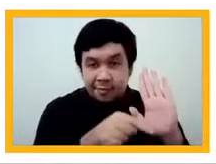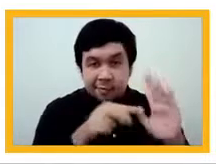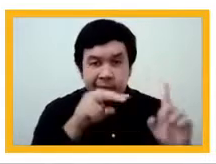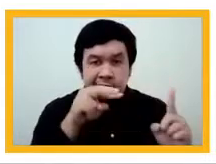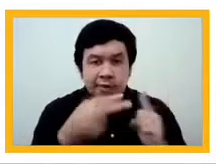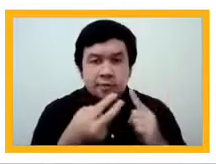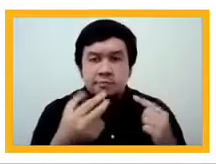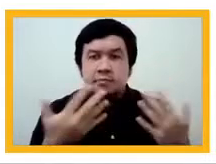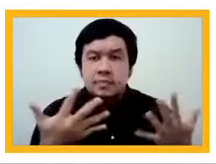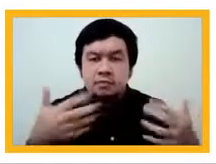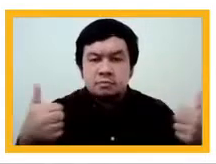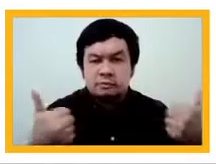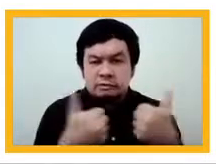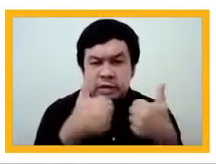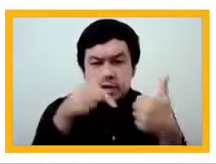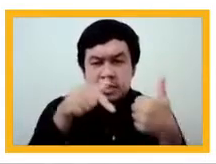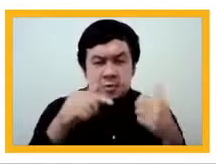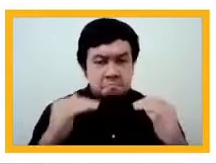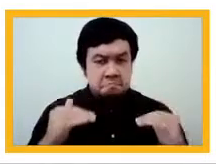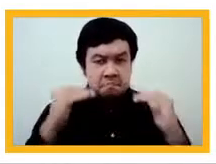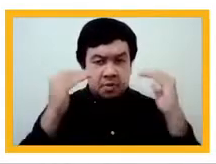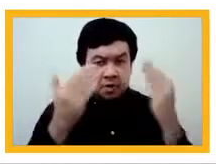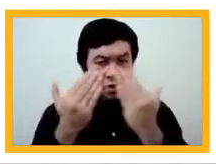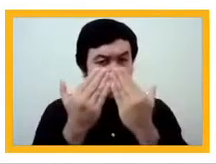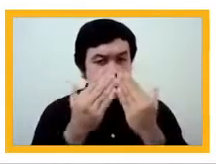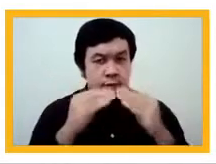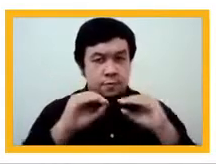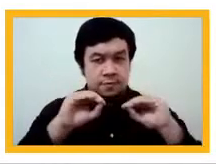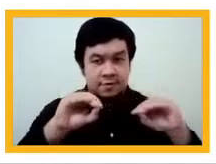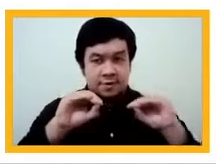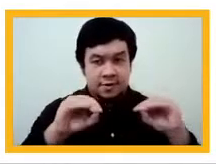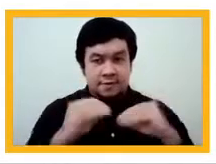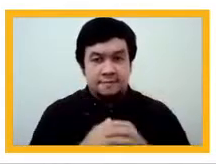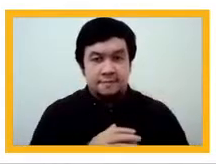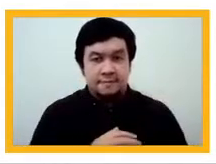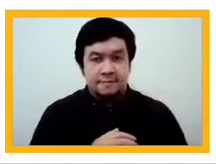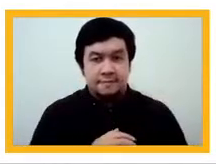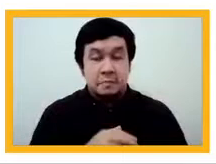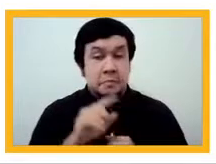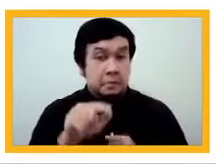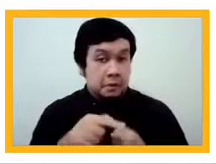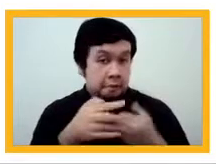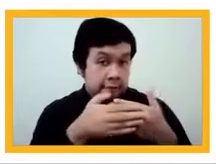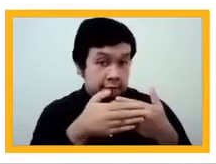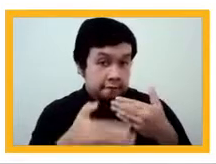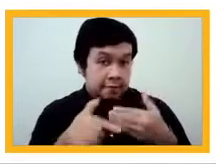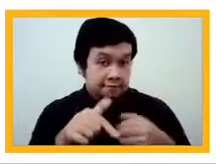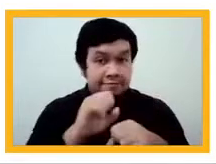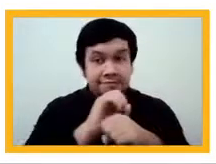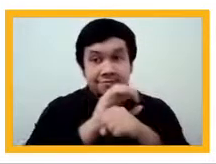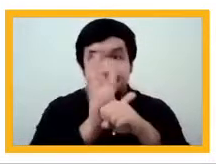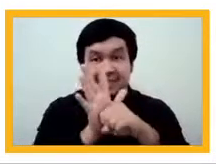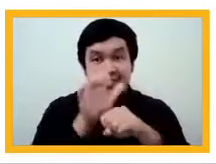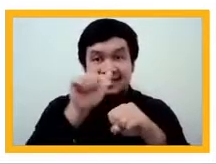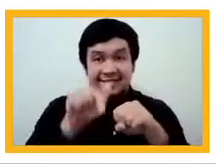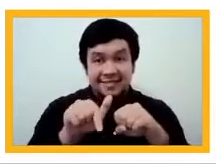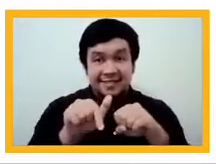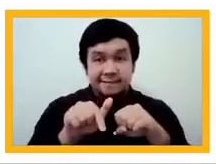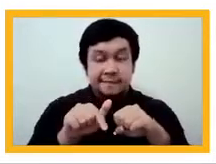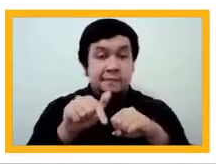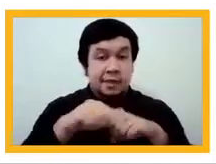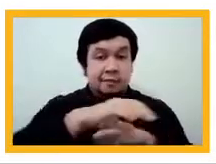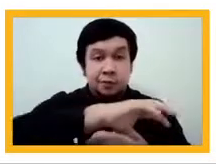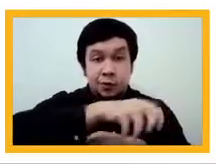education institutions post the COVID-19 in developing countries. And please think about what you think are some of the